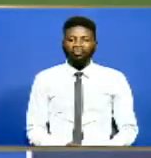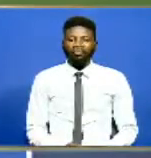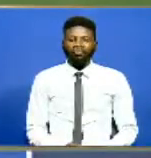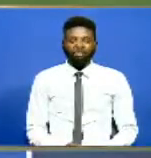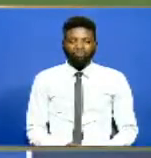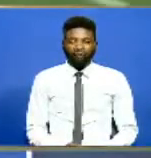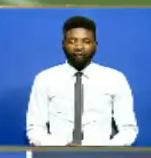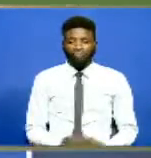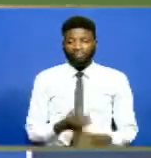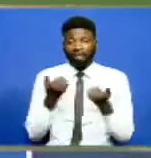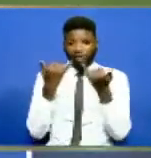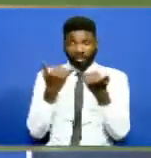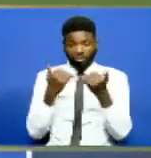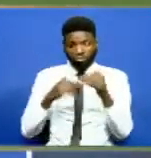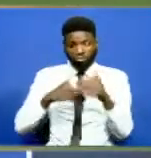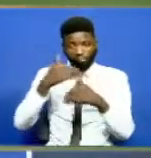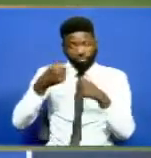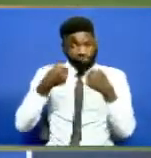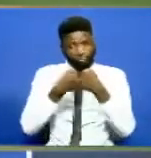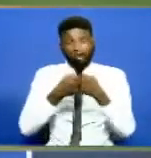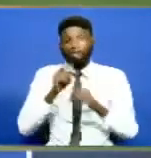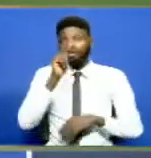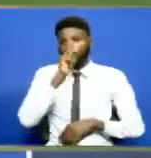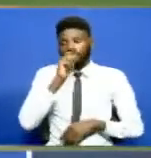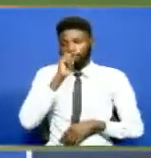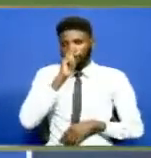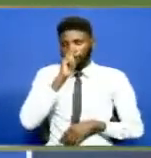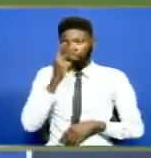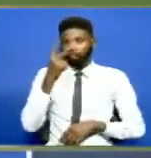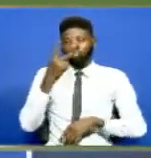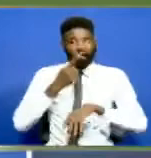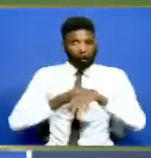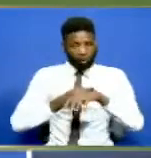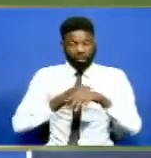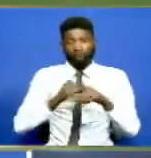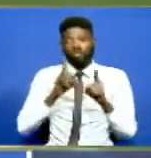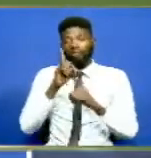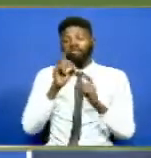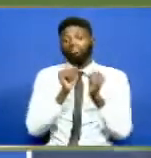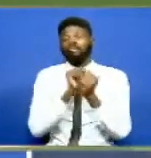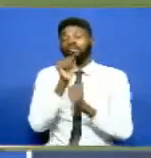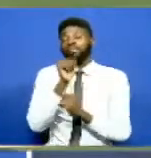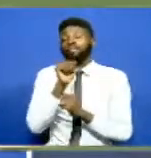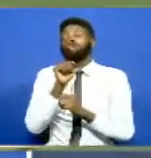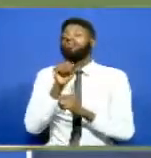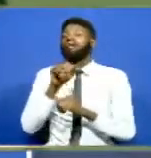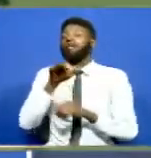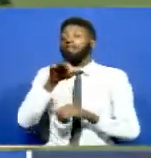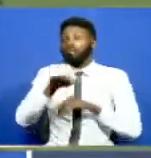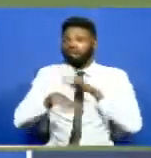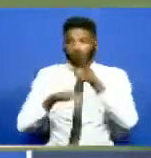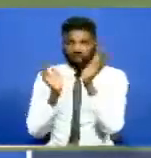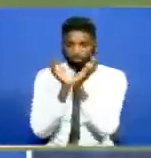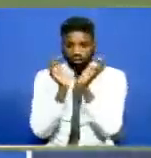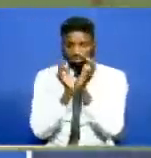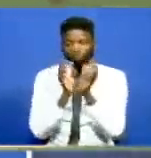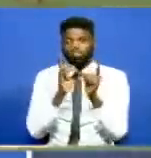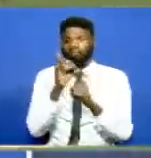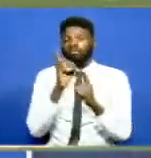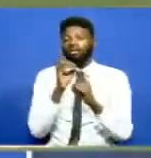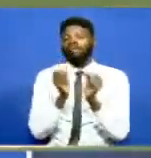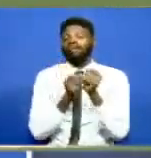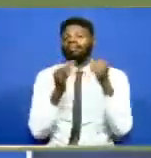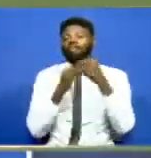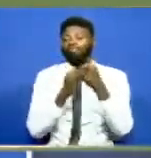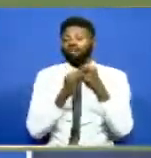Stars will now play Tanzania in back-to-back matches on March 15th at Nyayo National Stadium and March 18th at Kasarani Stadium. The team will then